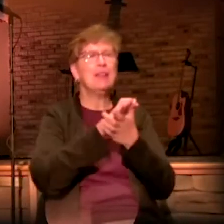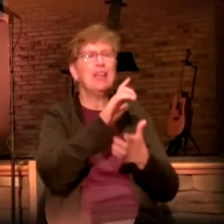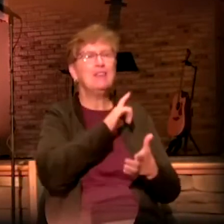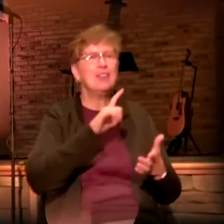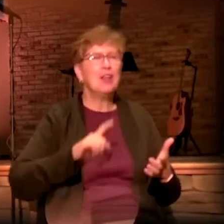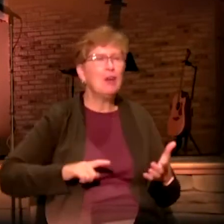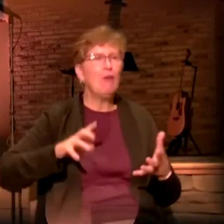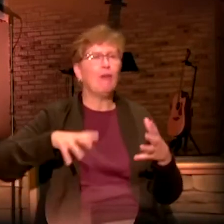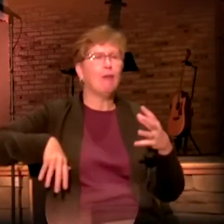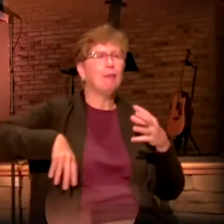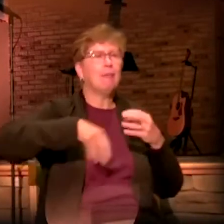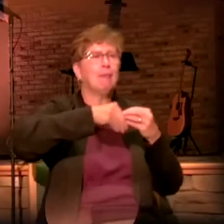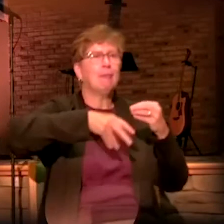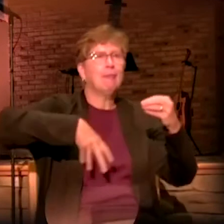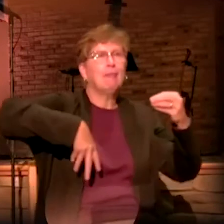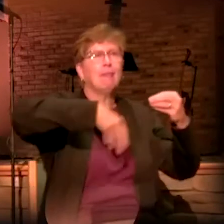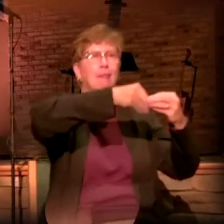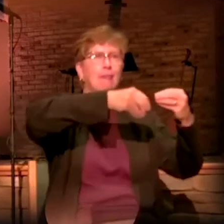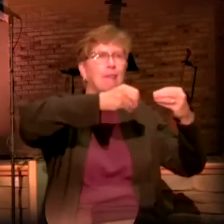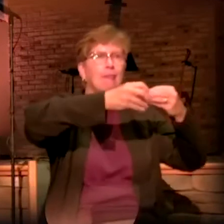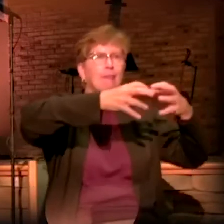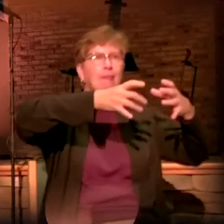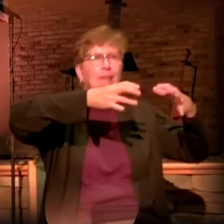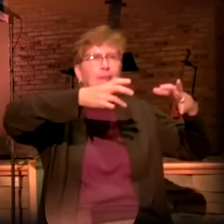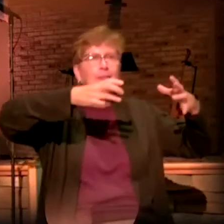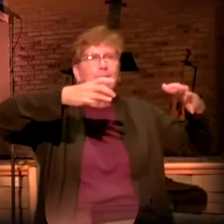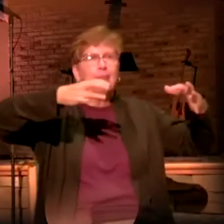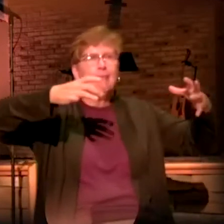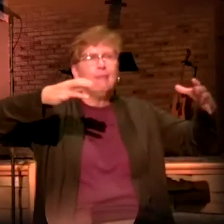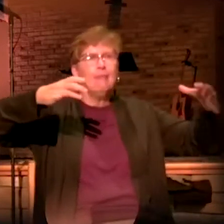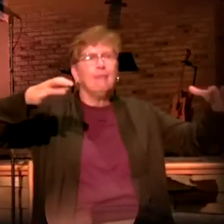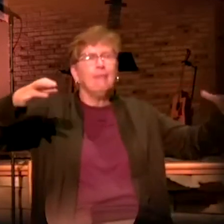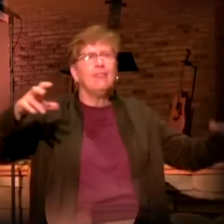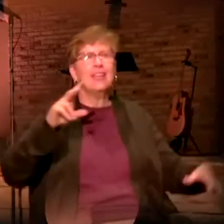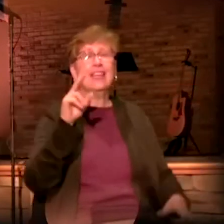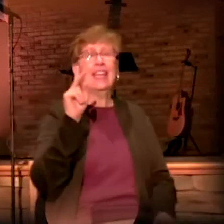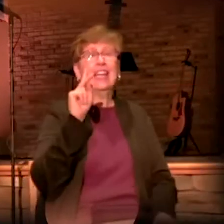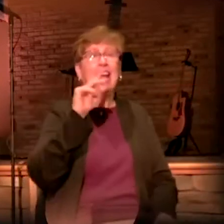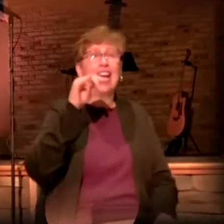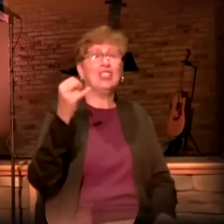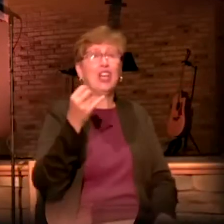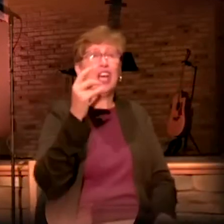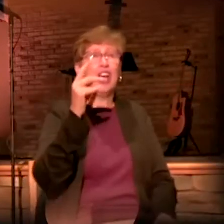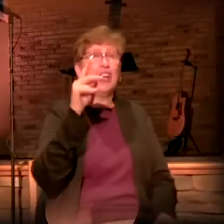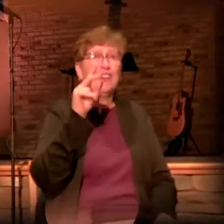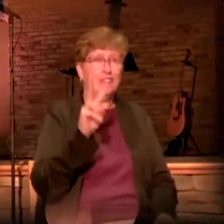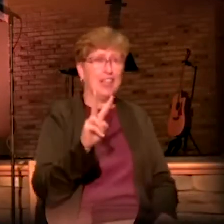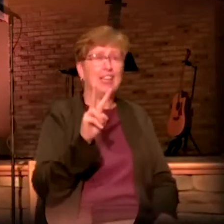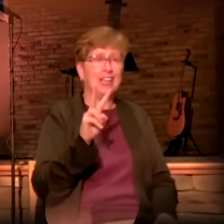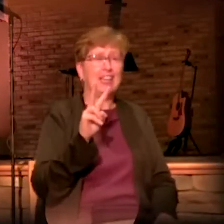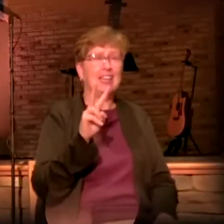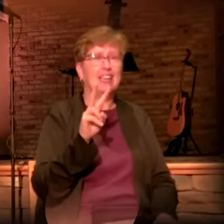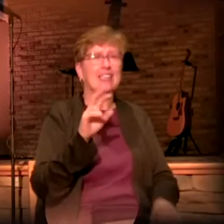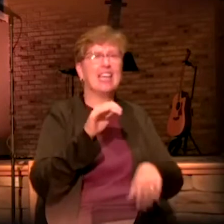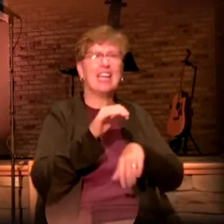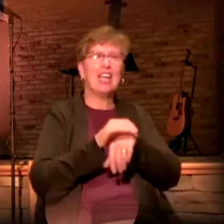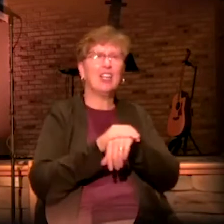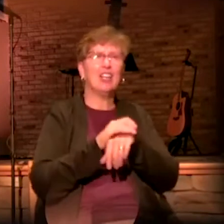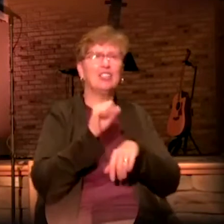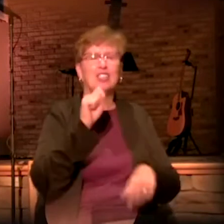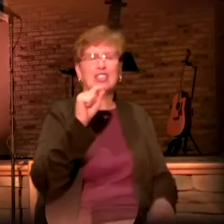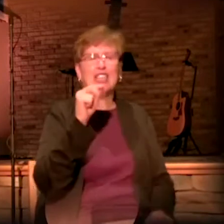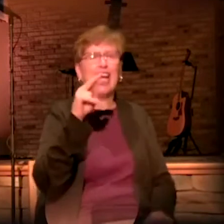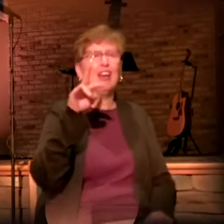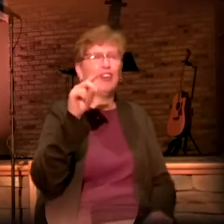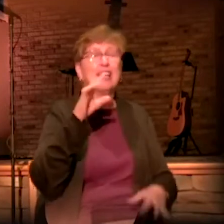and were added to their number." The King James Version, English Standard Version, it's a better translation, because instead